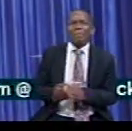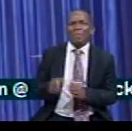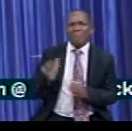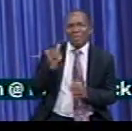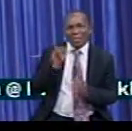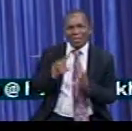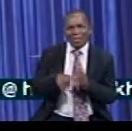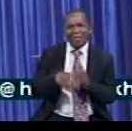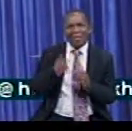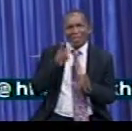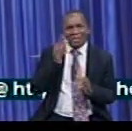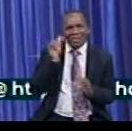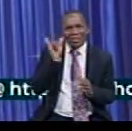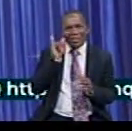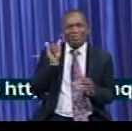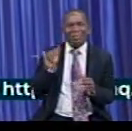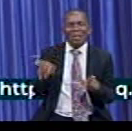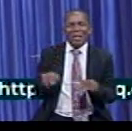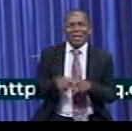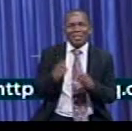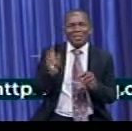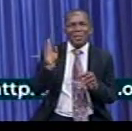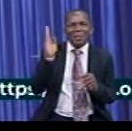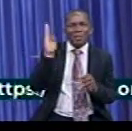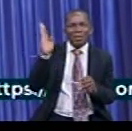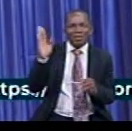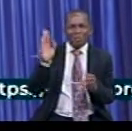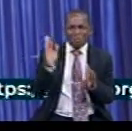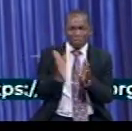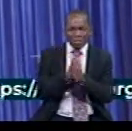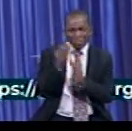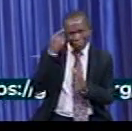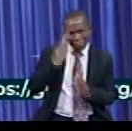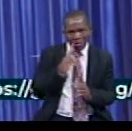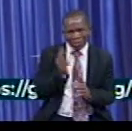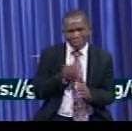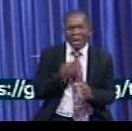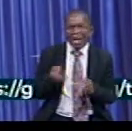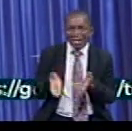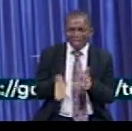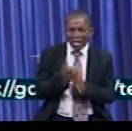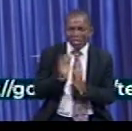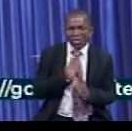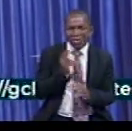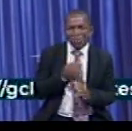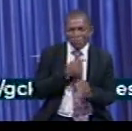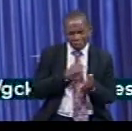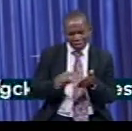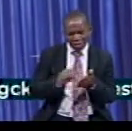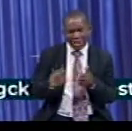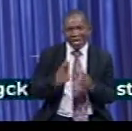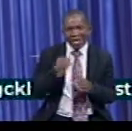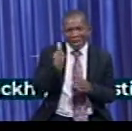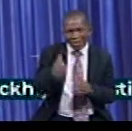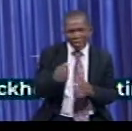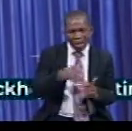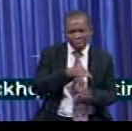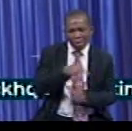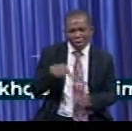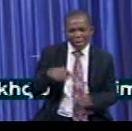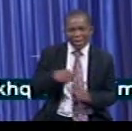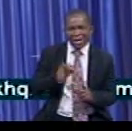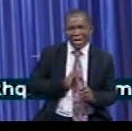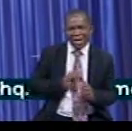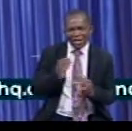God prayed, then he said we should check ourselves. When I checked, I'm no